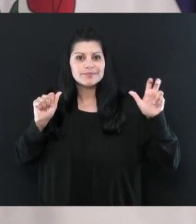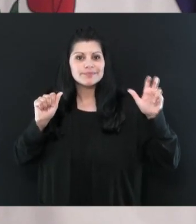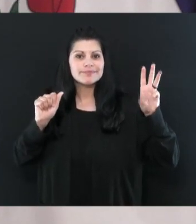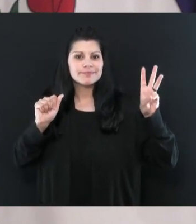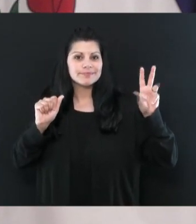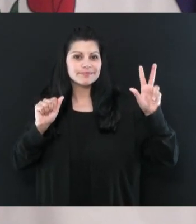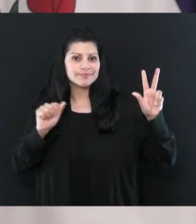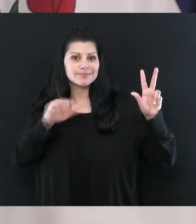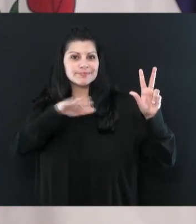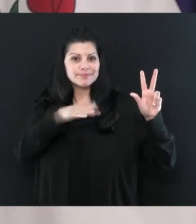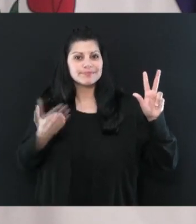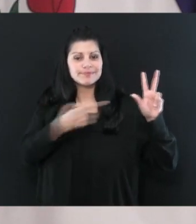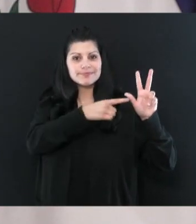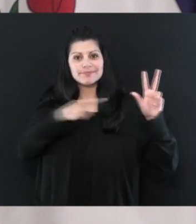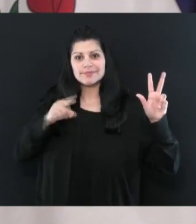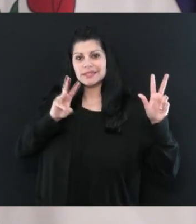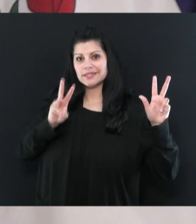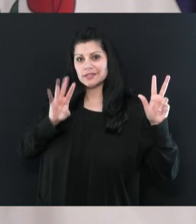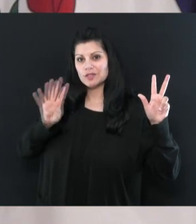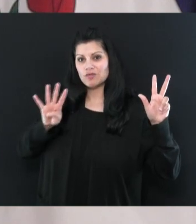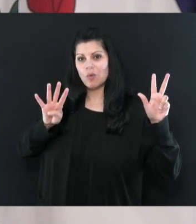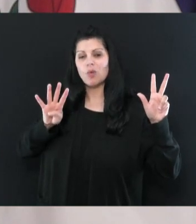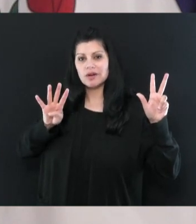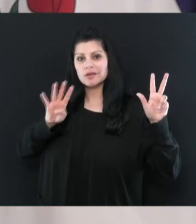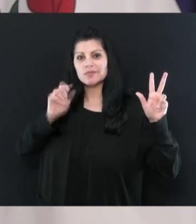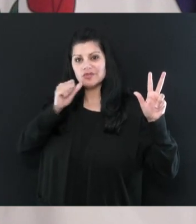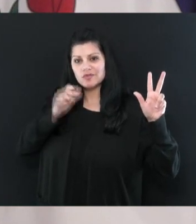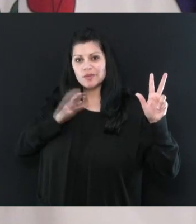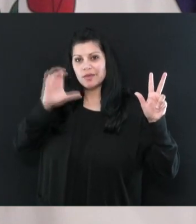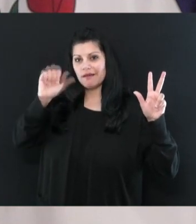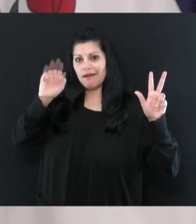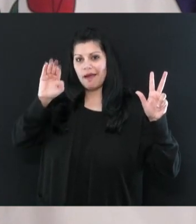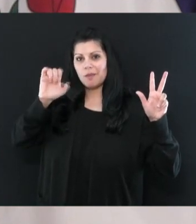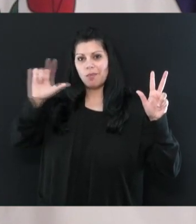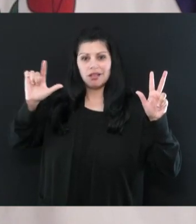363rd death, a 64-year-old female from Cabell County.